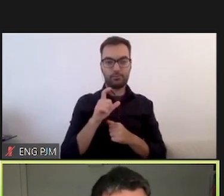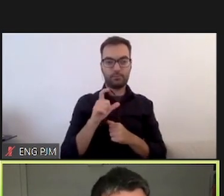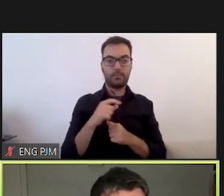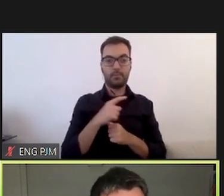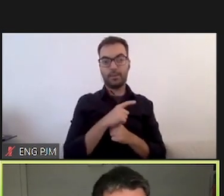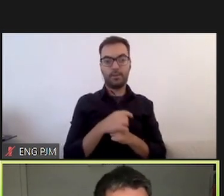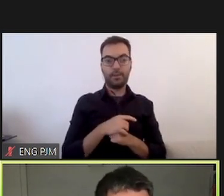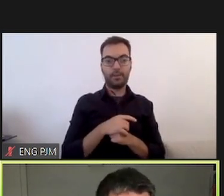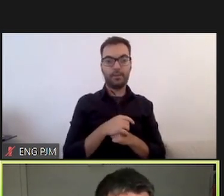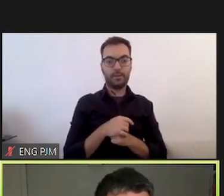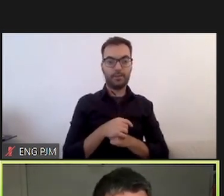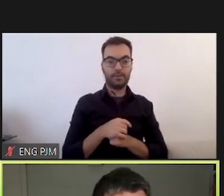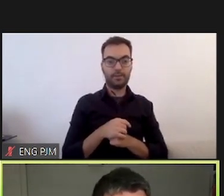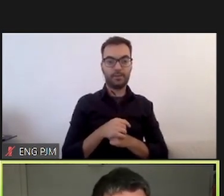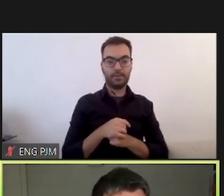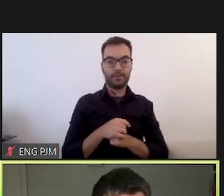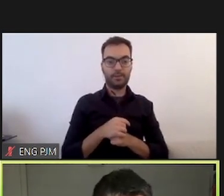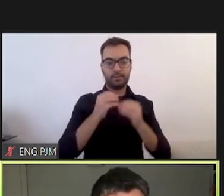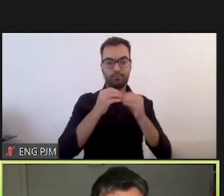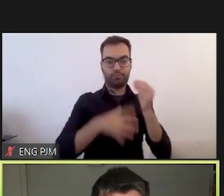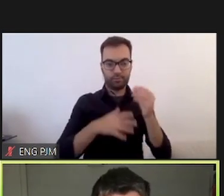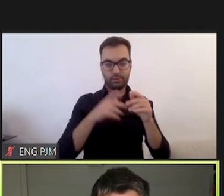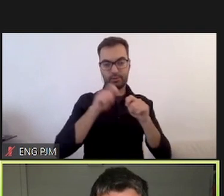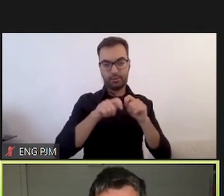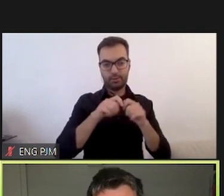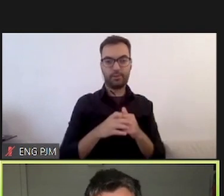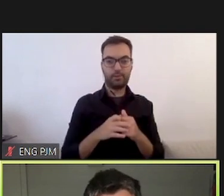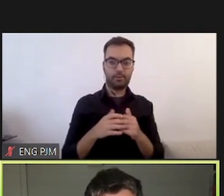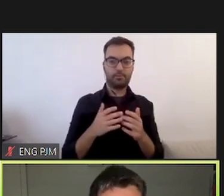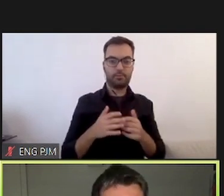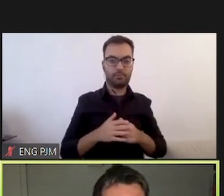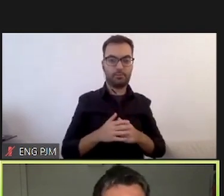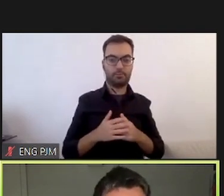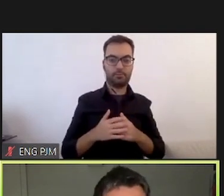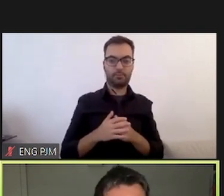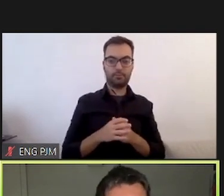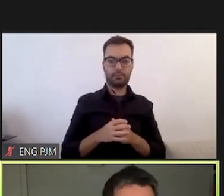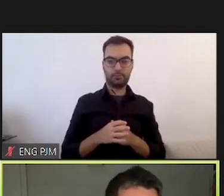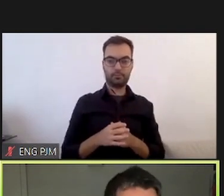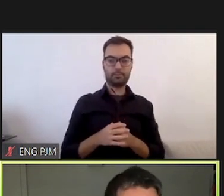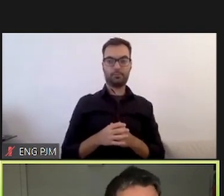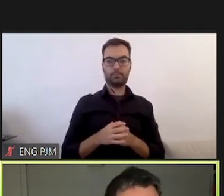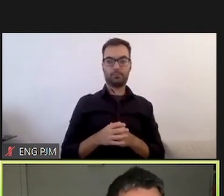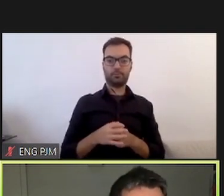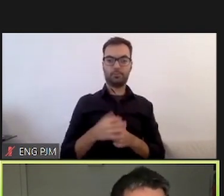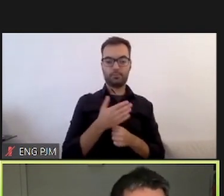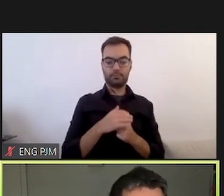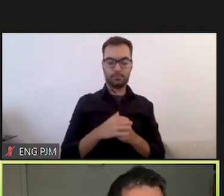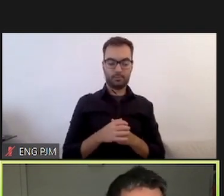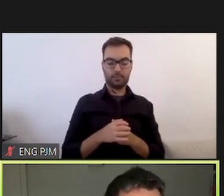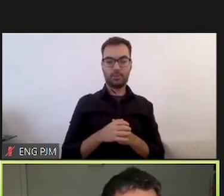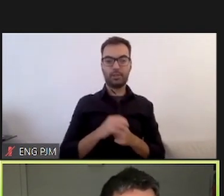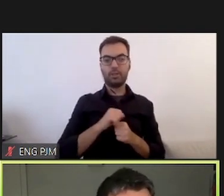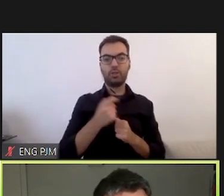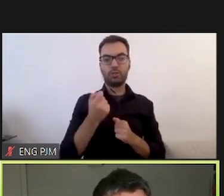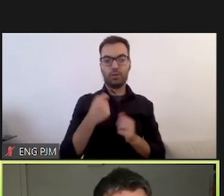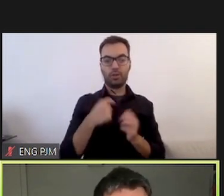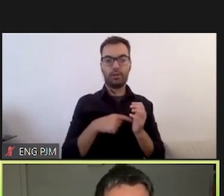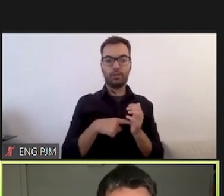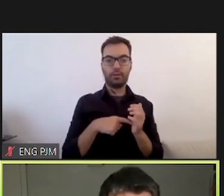the test. It's coming, and here you're having a little bit in